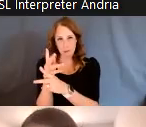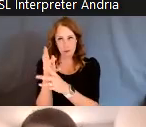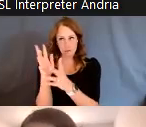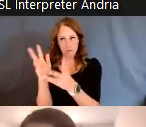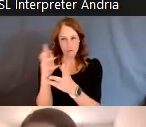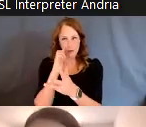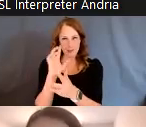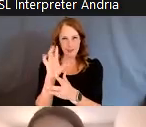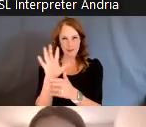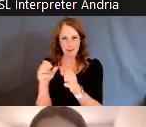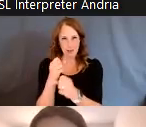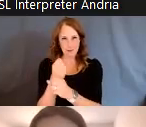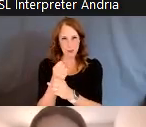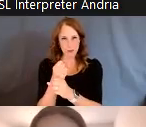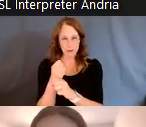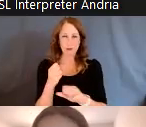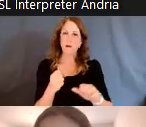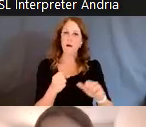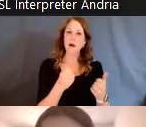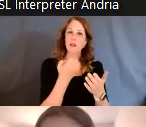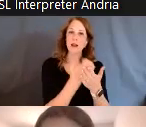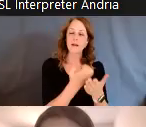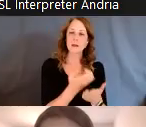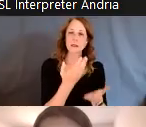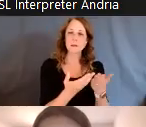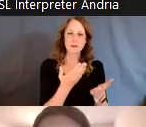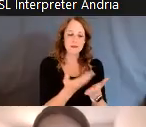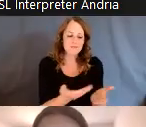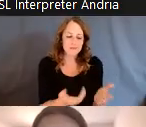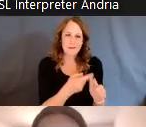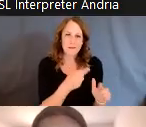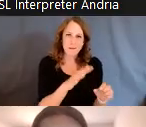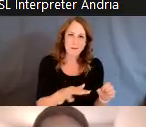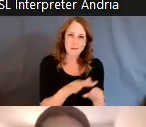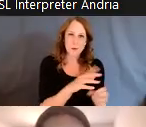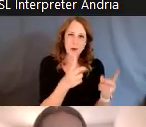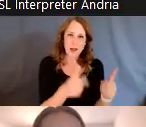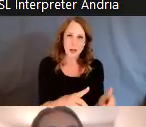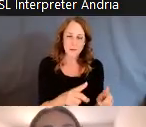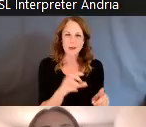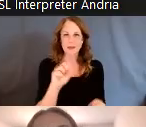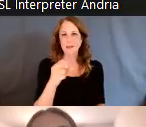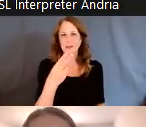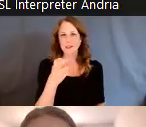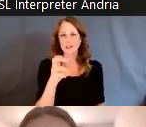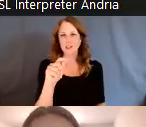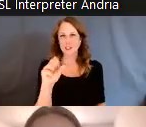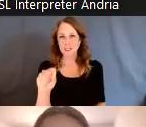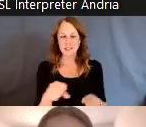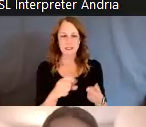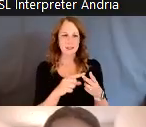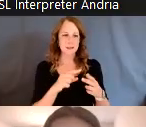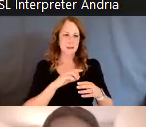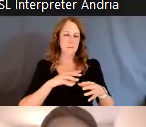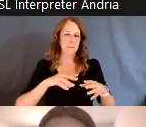Other types of evidence you might see are materials from the scene, so maybe sheets,